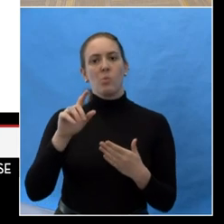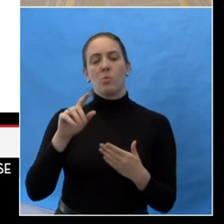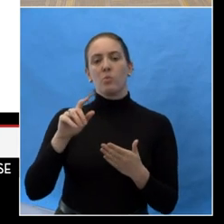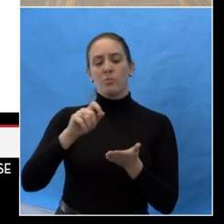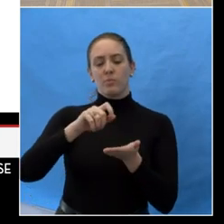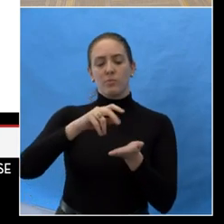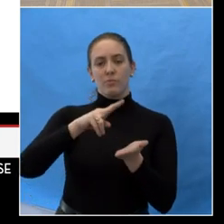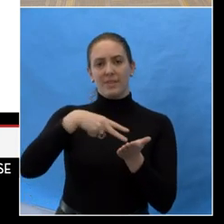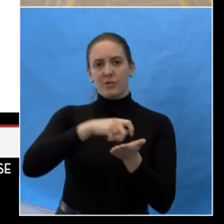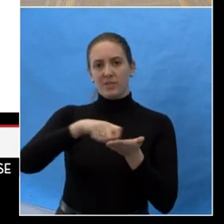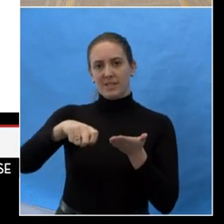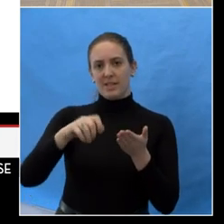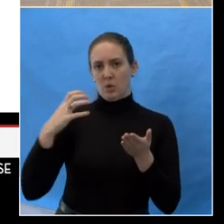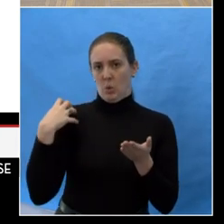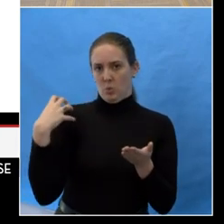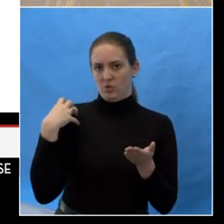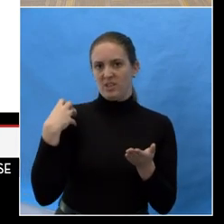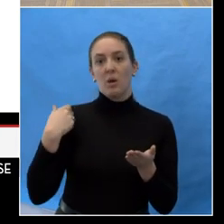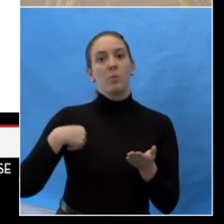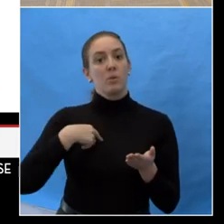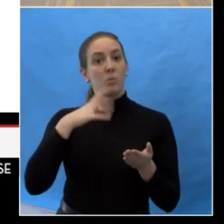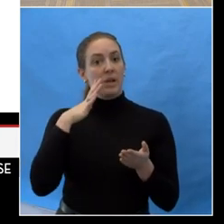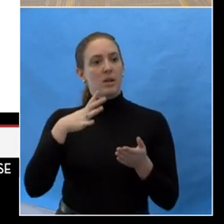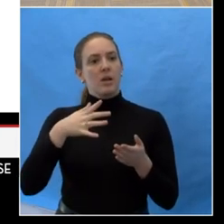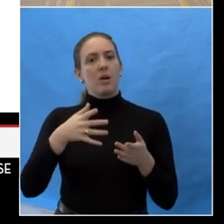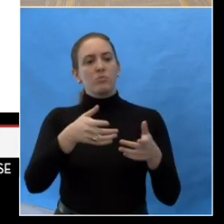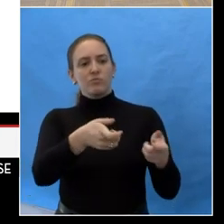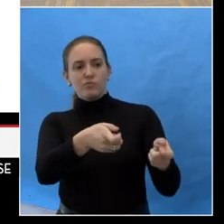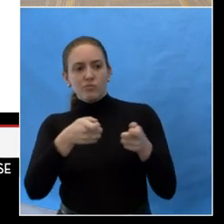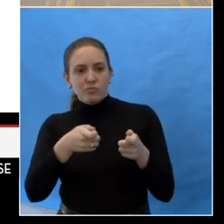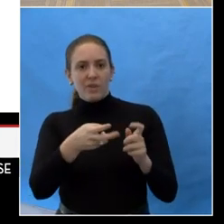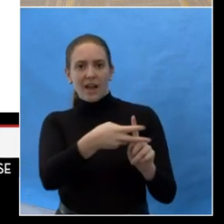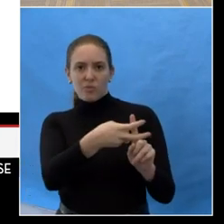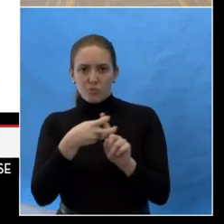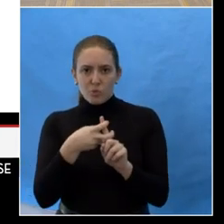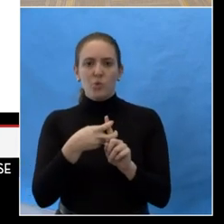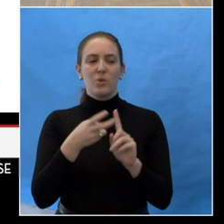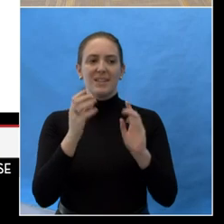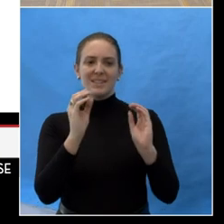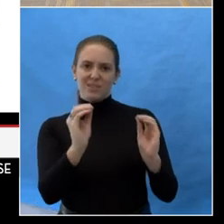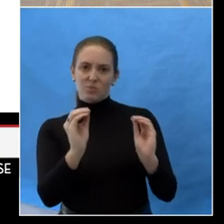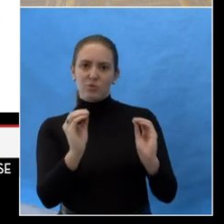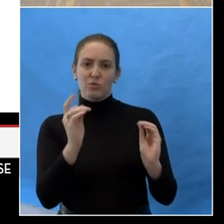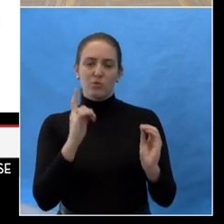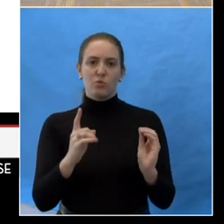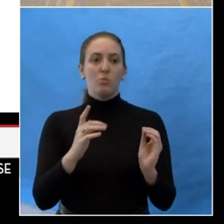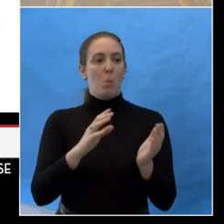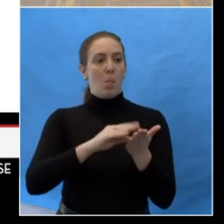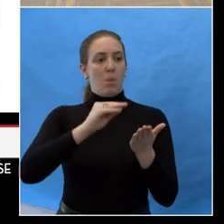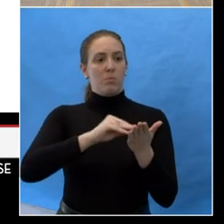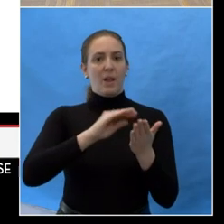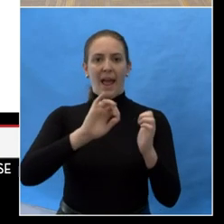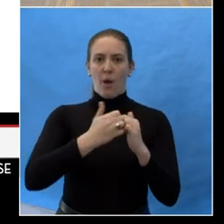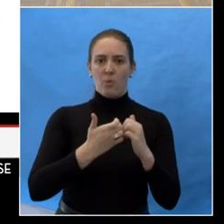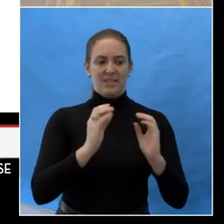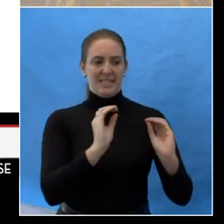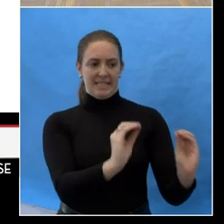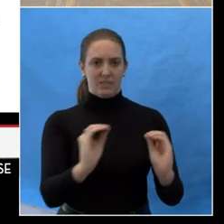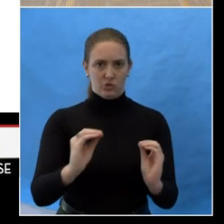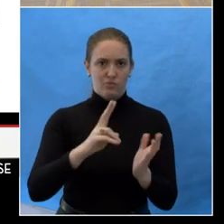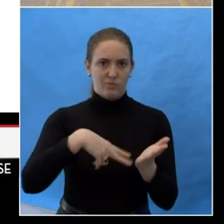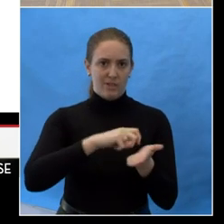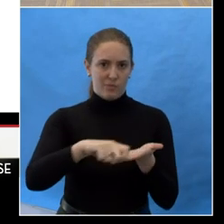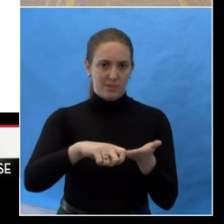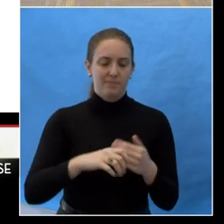will recruit, hire, and train coaches to work directly with schools. Next slide, please. The final